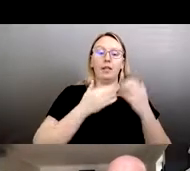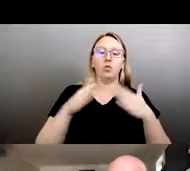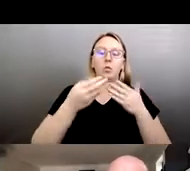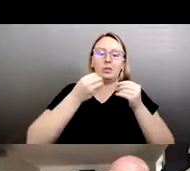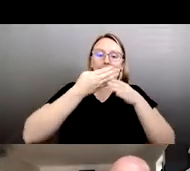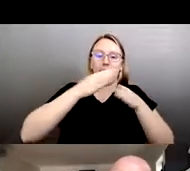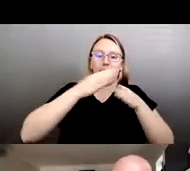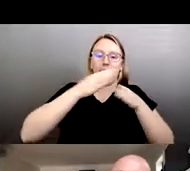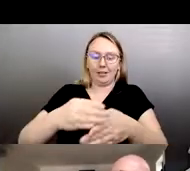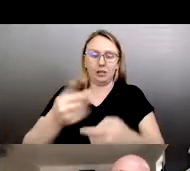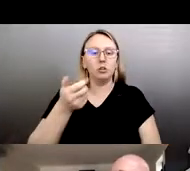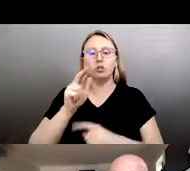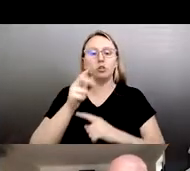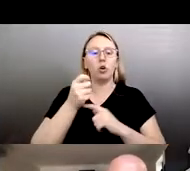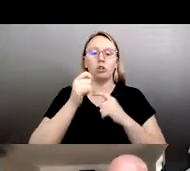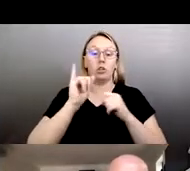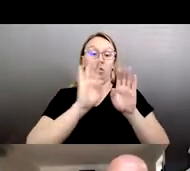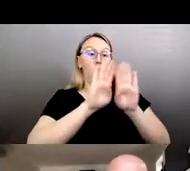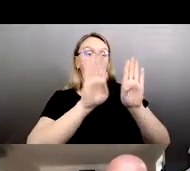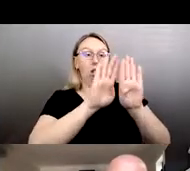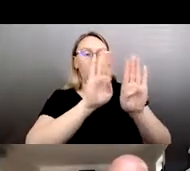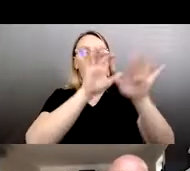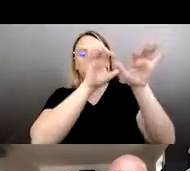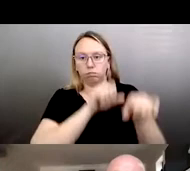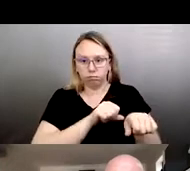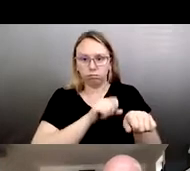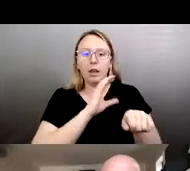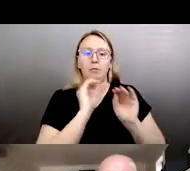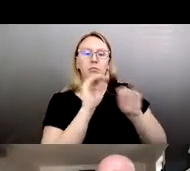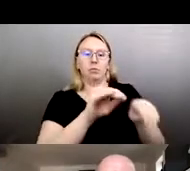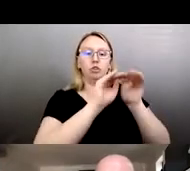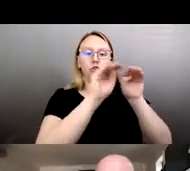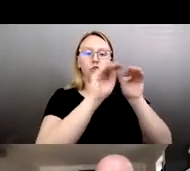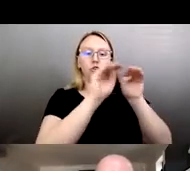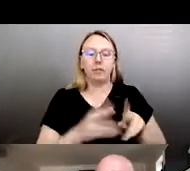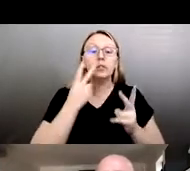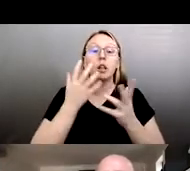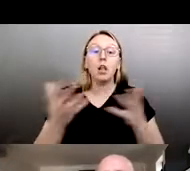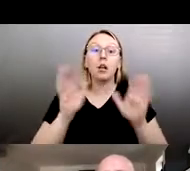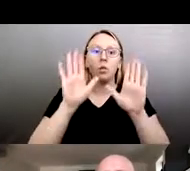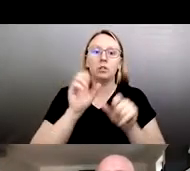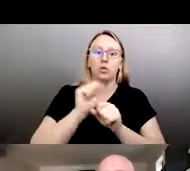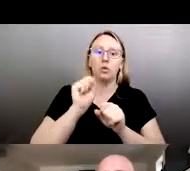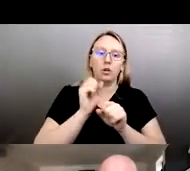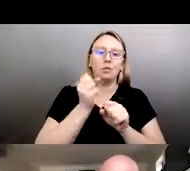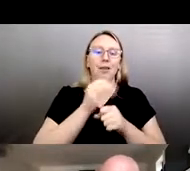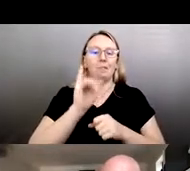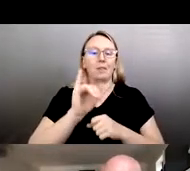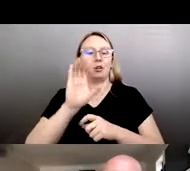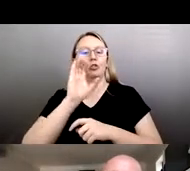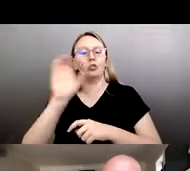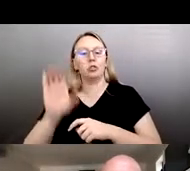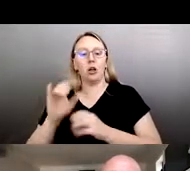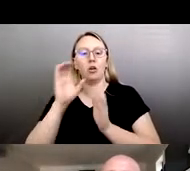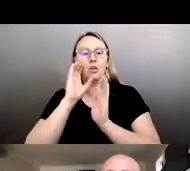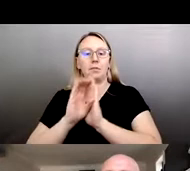so George tore down some walls and installed those shelves. And we can see a lot of great works made by the Chicago Imagists, like that Jim